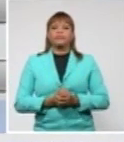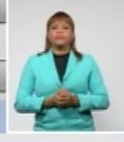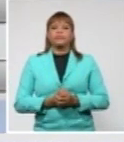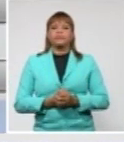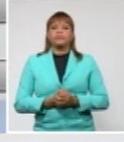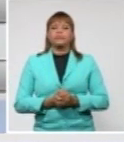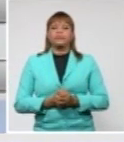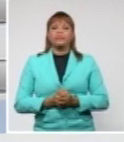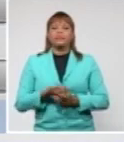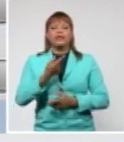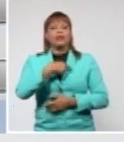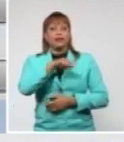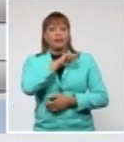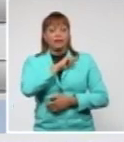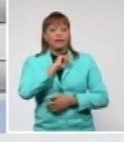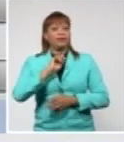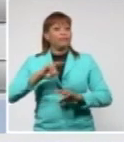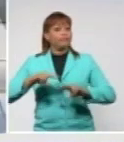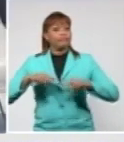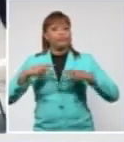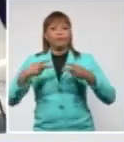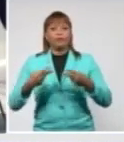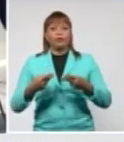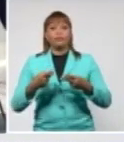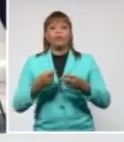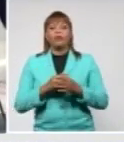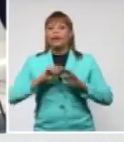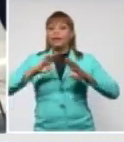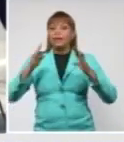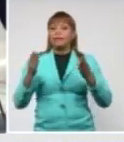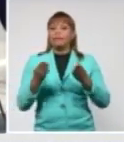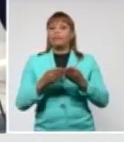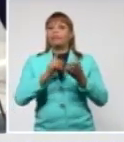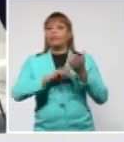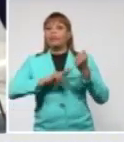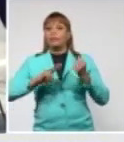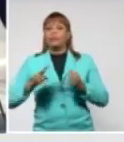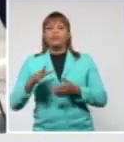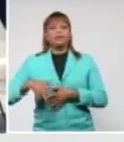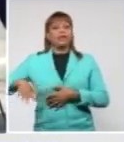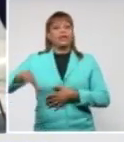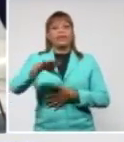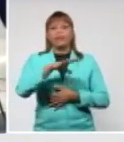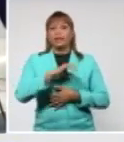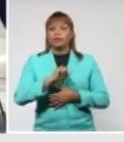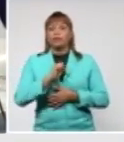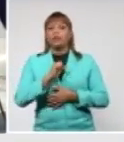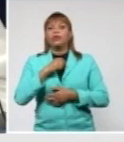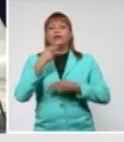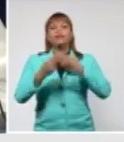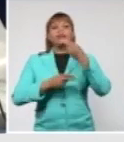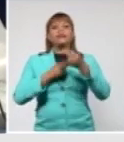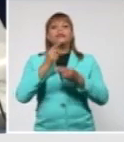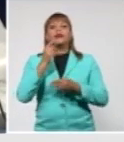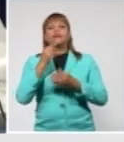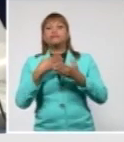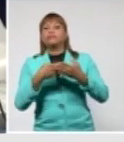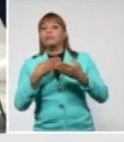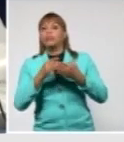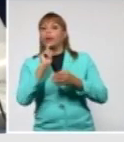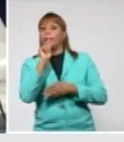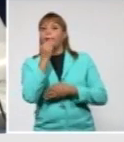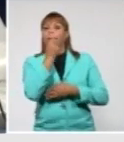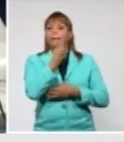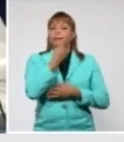As I always mention, samples from all of the country's territories were tested. From Pinar del Rio,